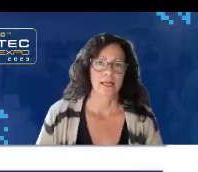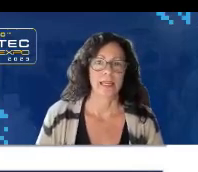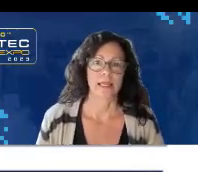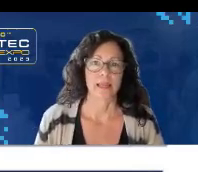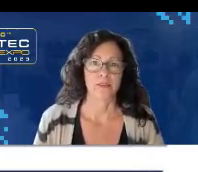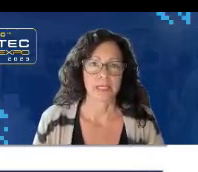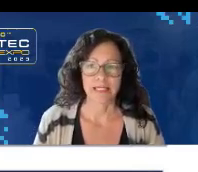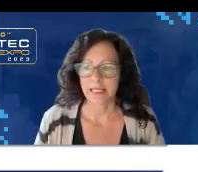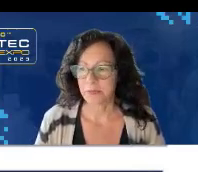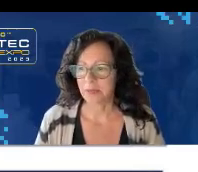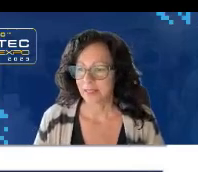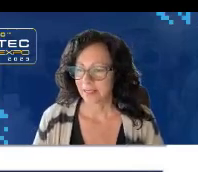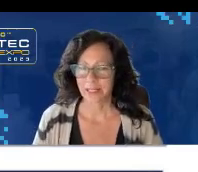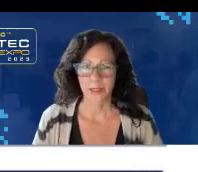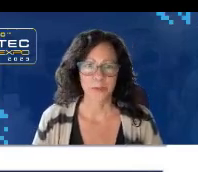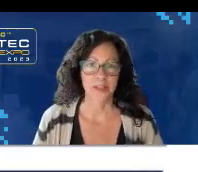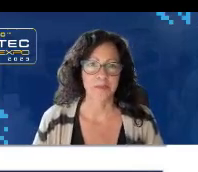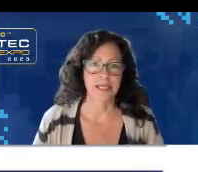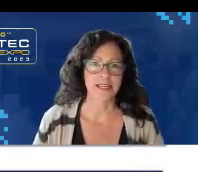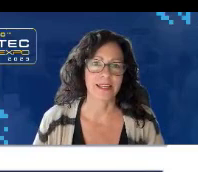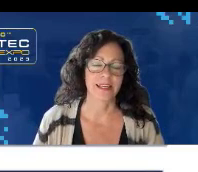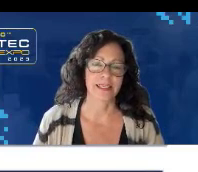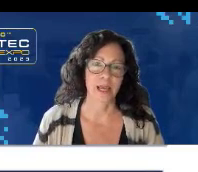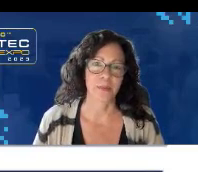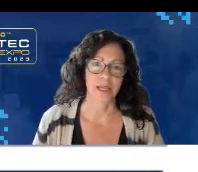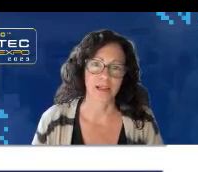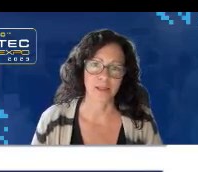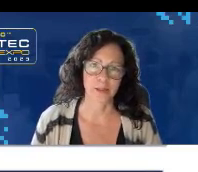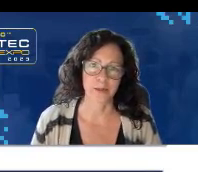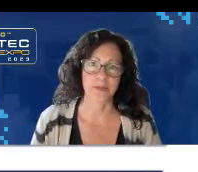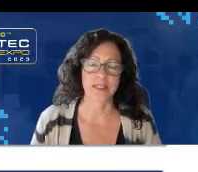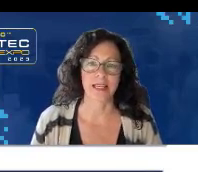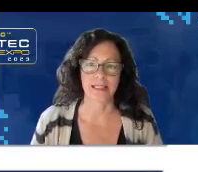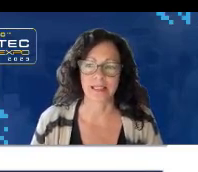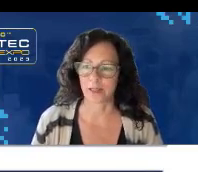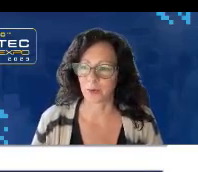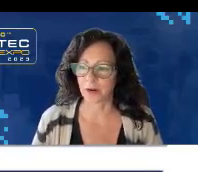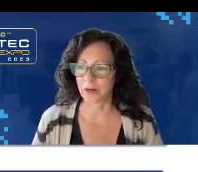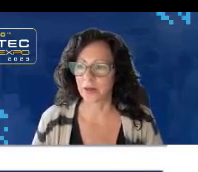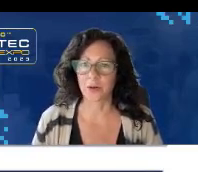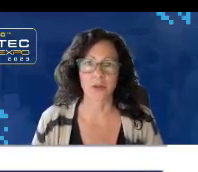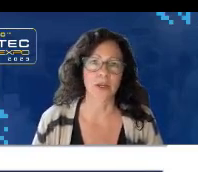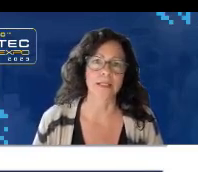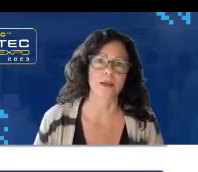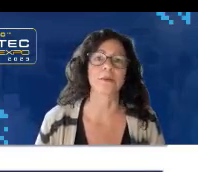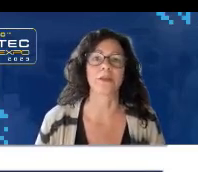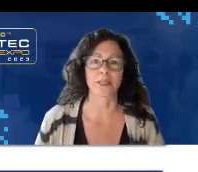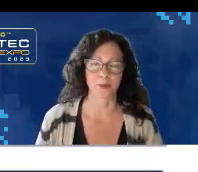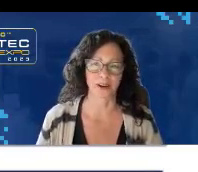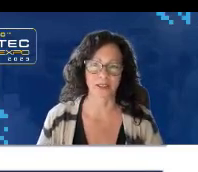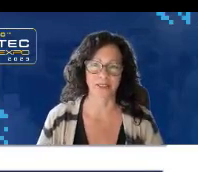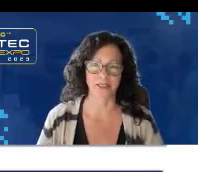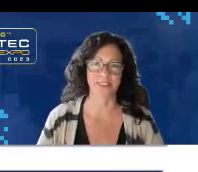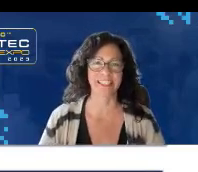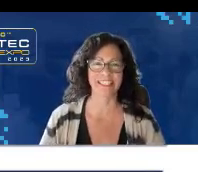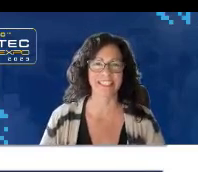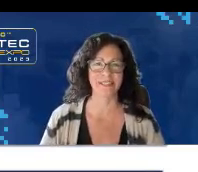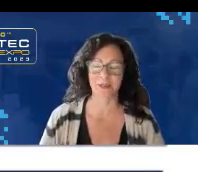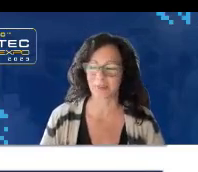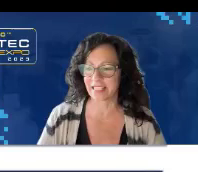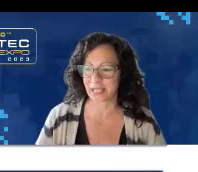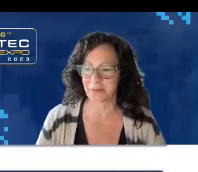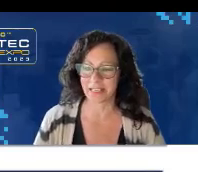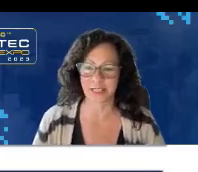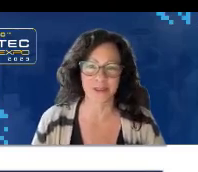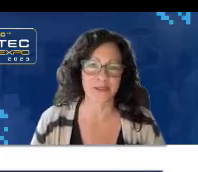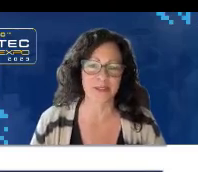Gabrielle. And I have my team here with me, Gabrielle Coombs and Eduardo. You guys, oh, there's Eduardo. Do you